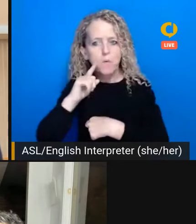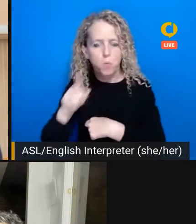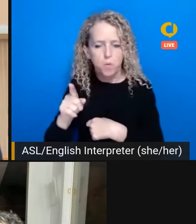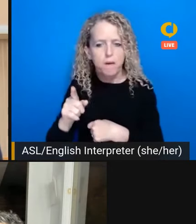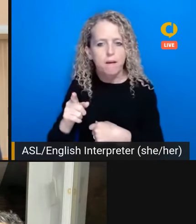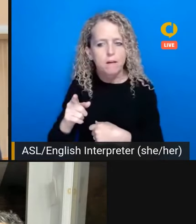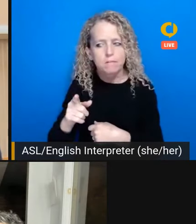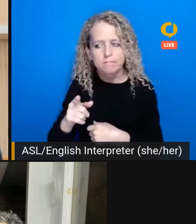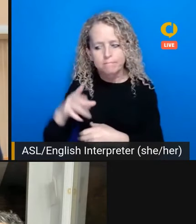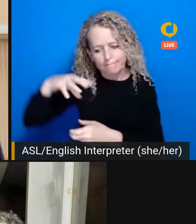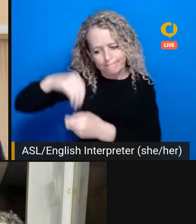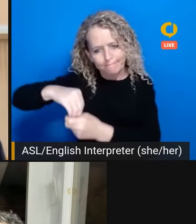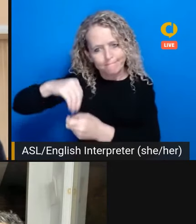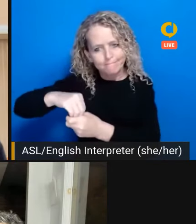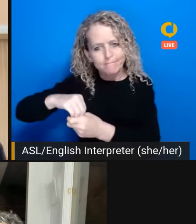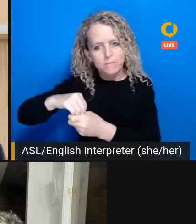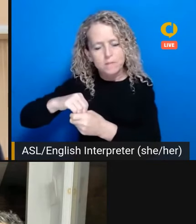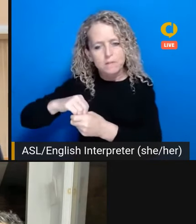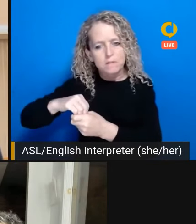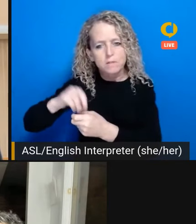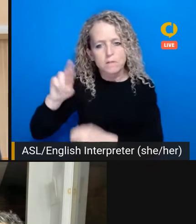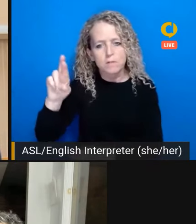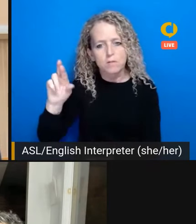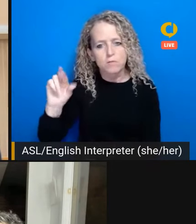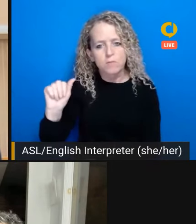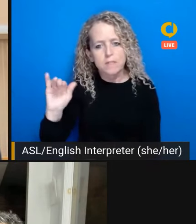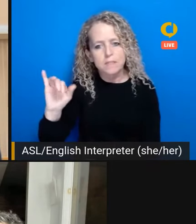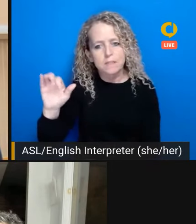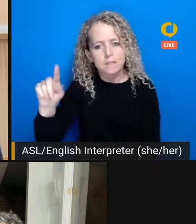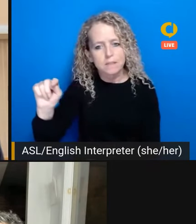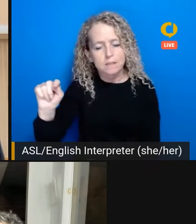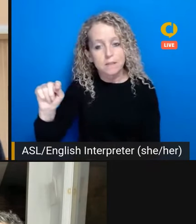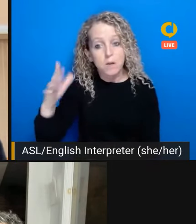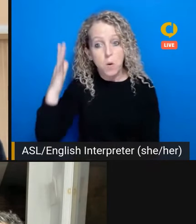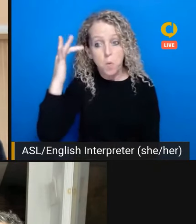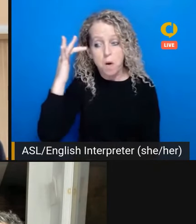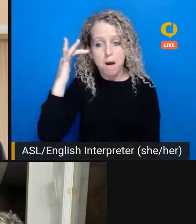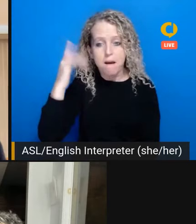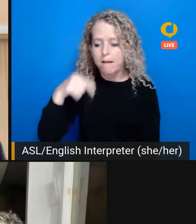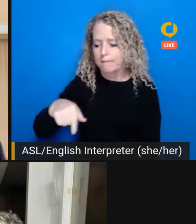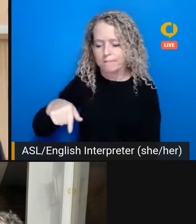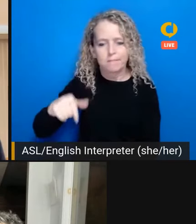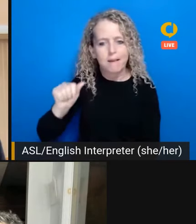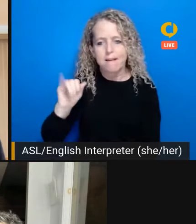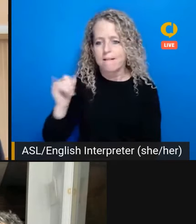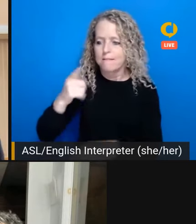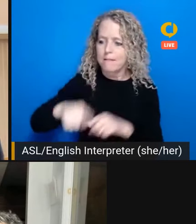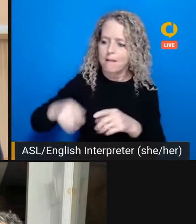prove, because the AI system can't tell you why it thinks this person will default and this other person won't.